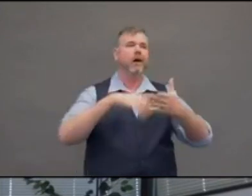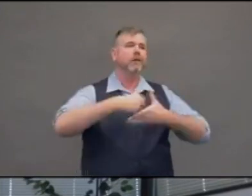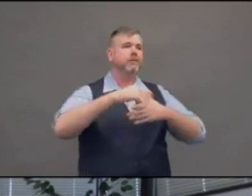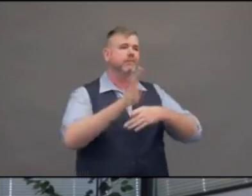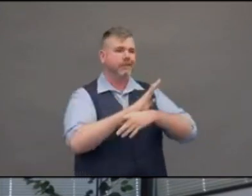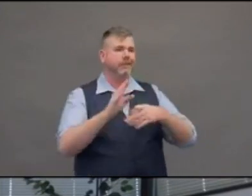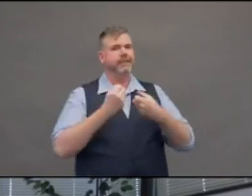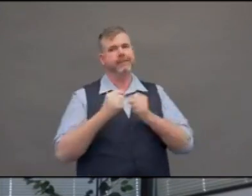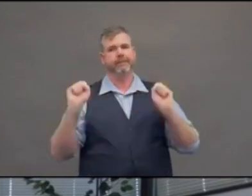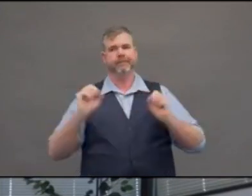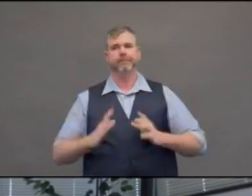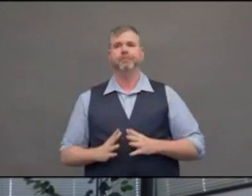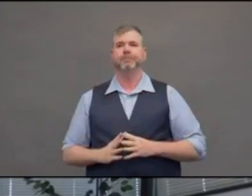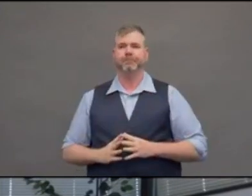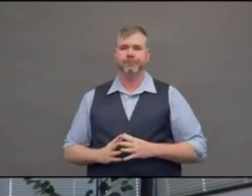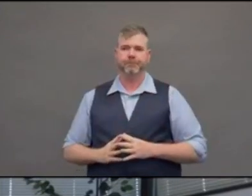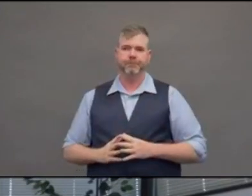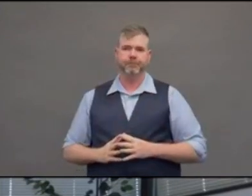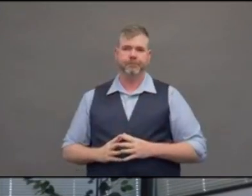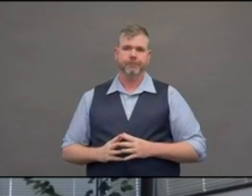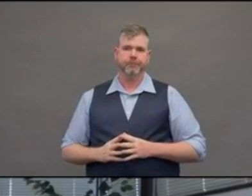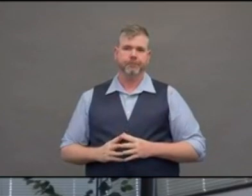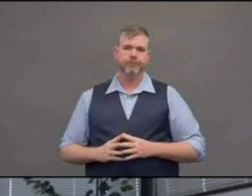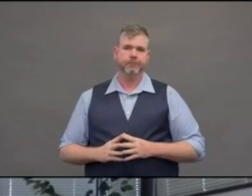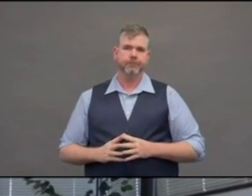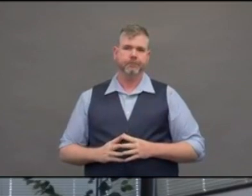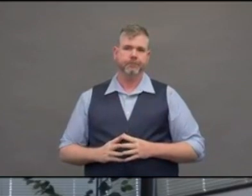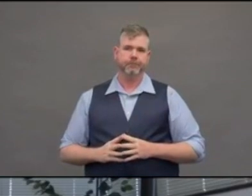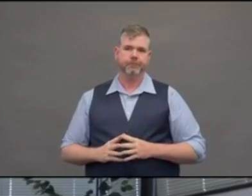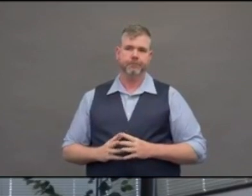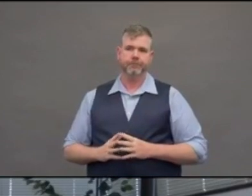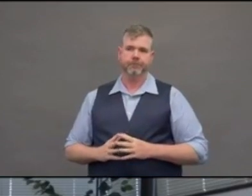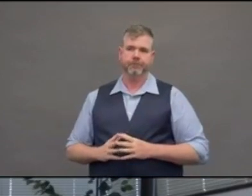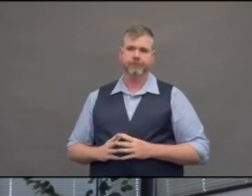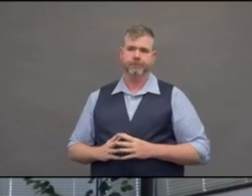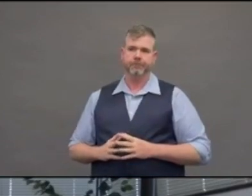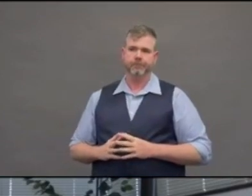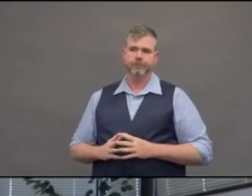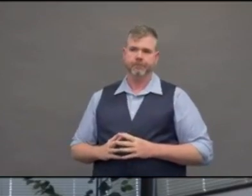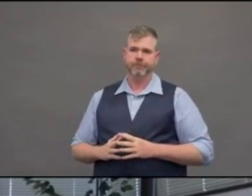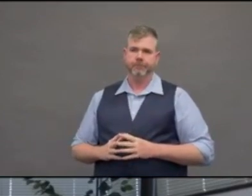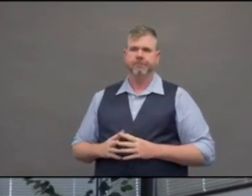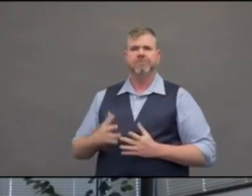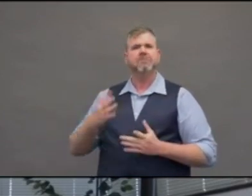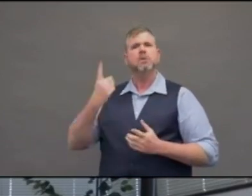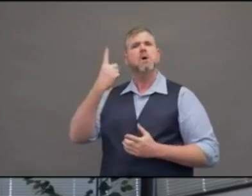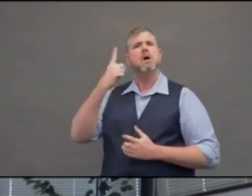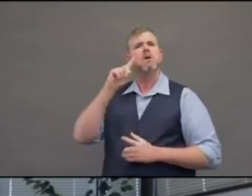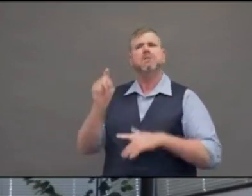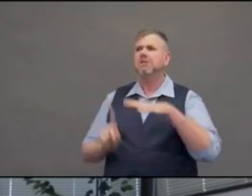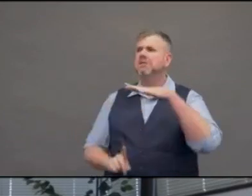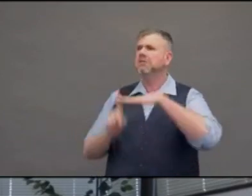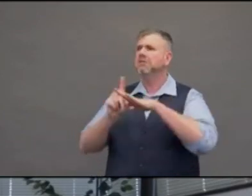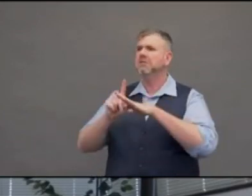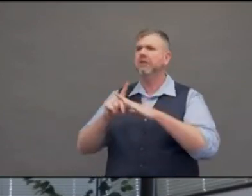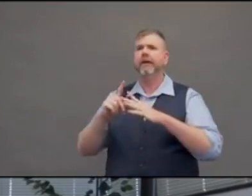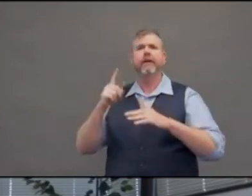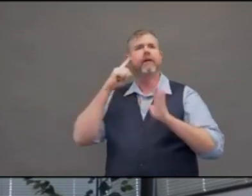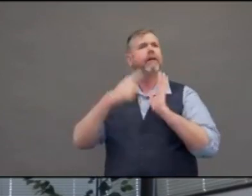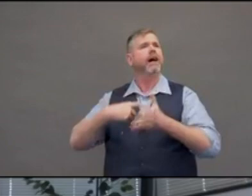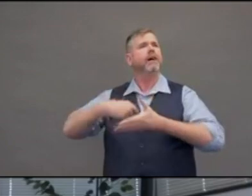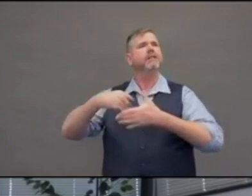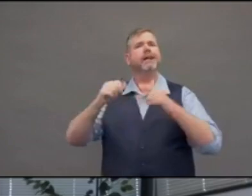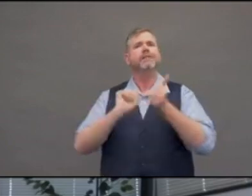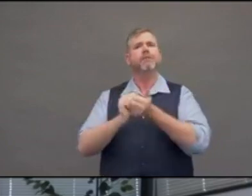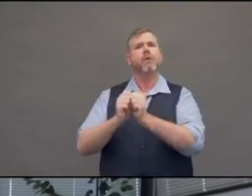And one of them, tennis. Can you talk about tennis? Is that allowed? How does that work? Yeah, so there is some opening up of